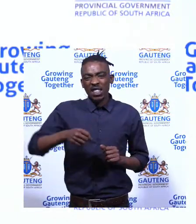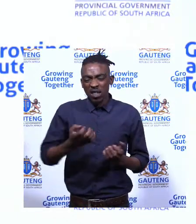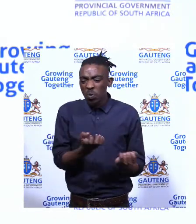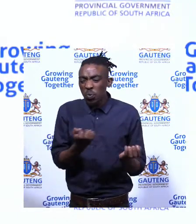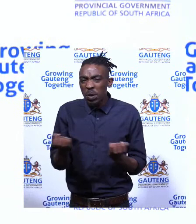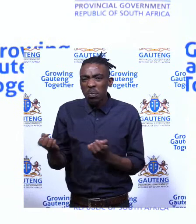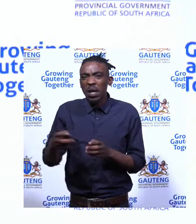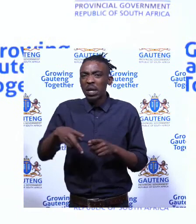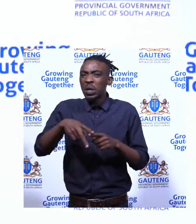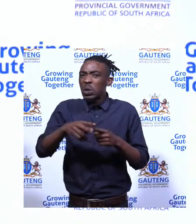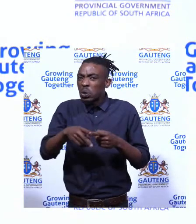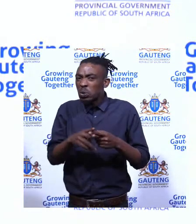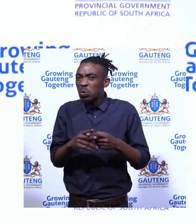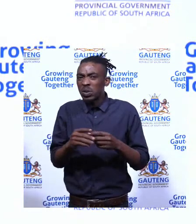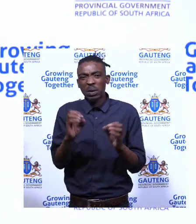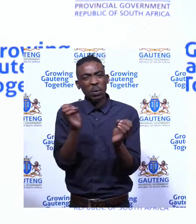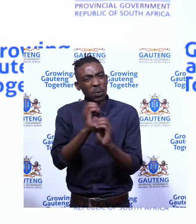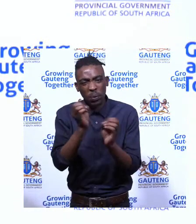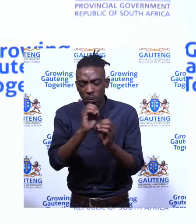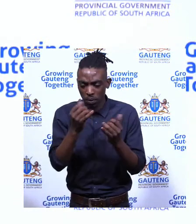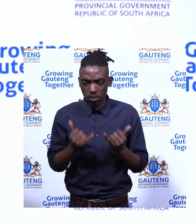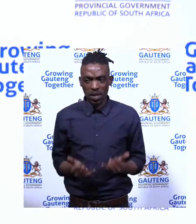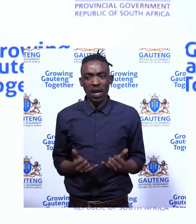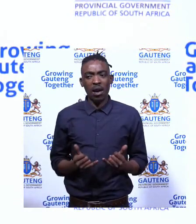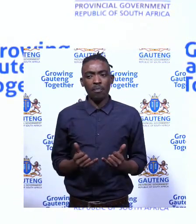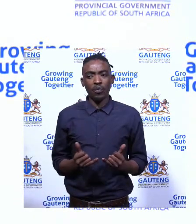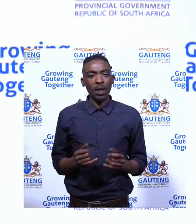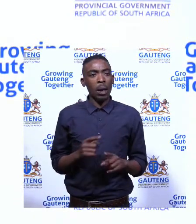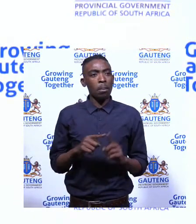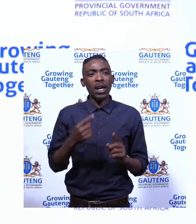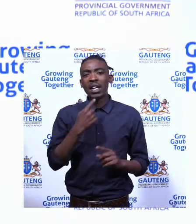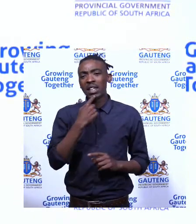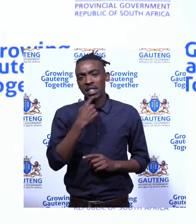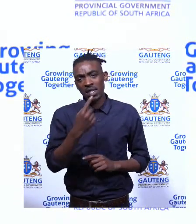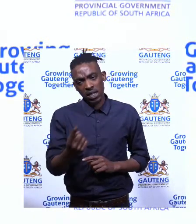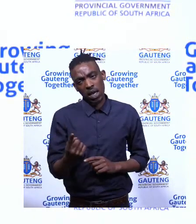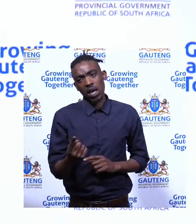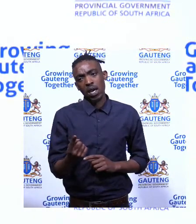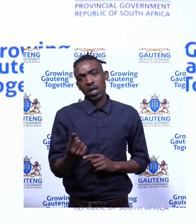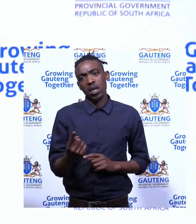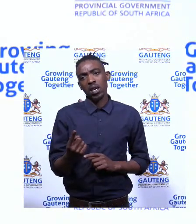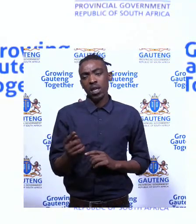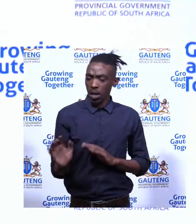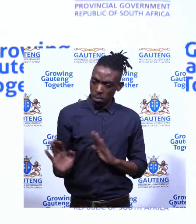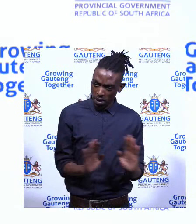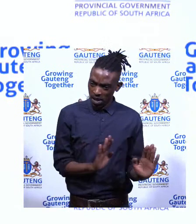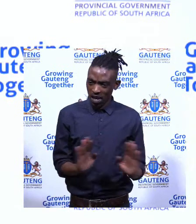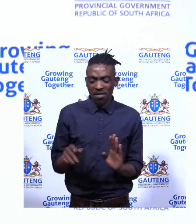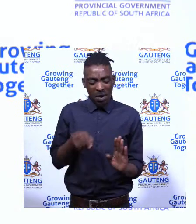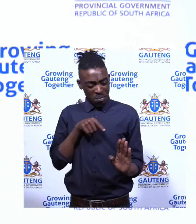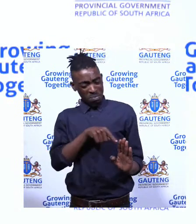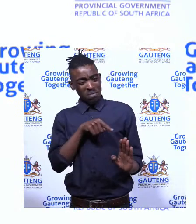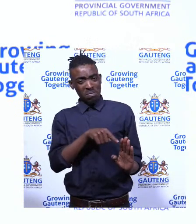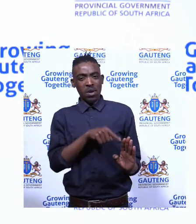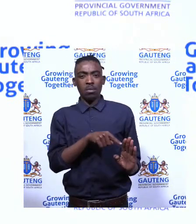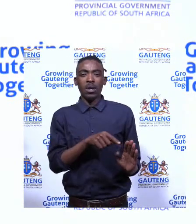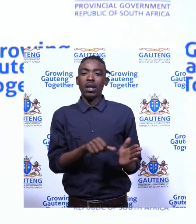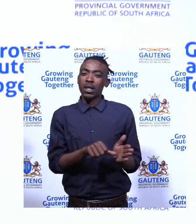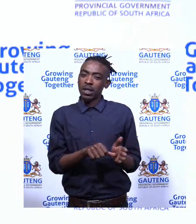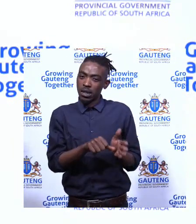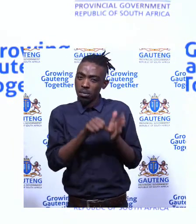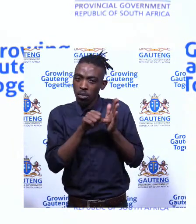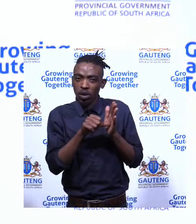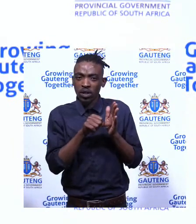to say that let us not end up believing that the behavioral method works when we see